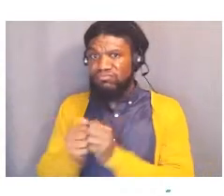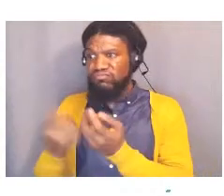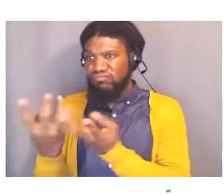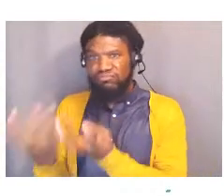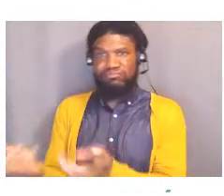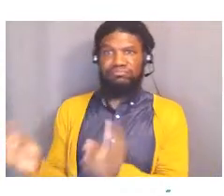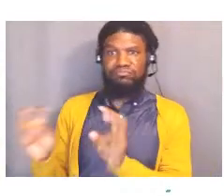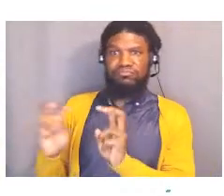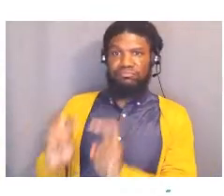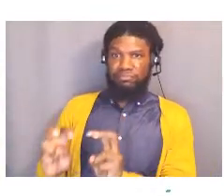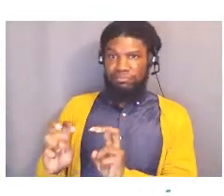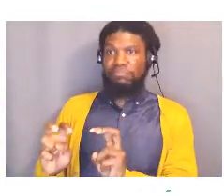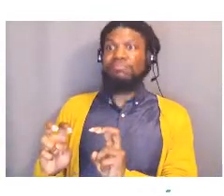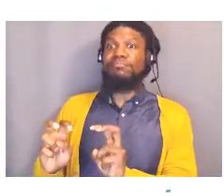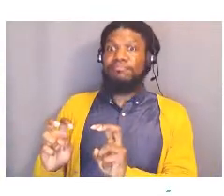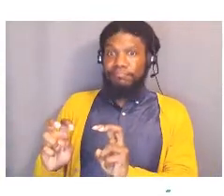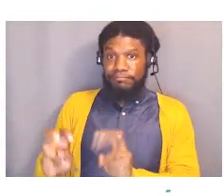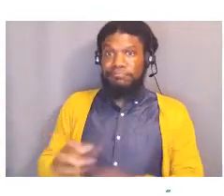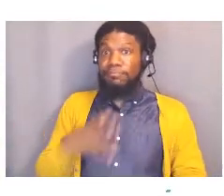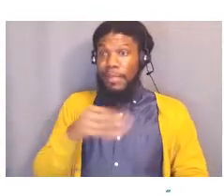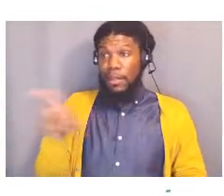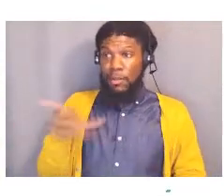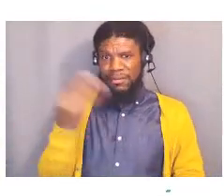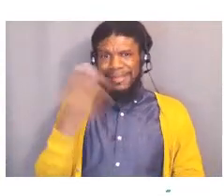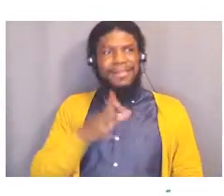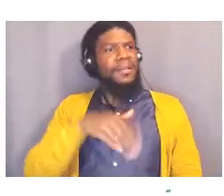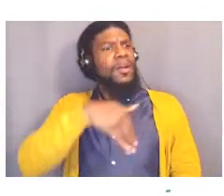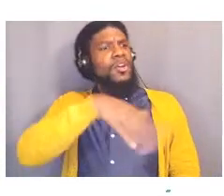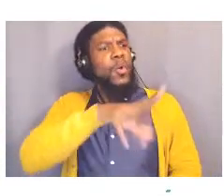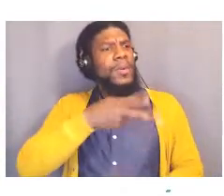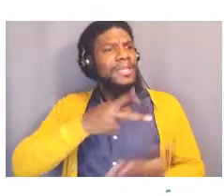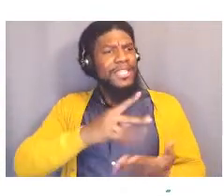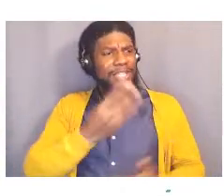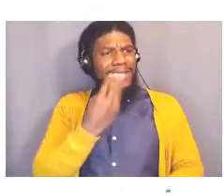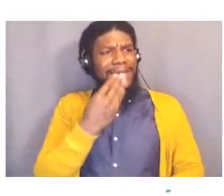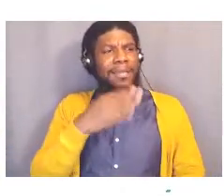me, then eat in the kitchen,